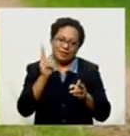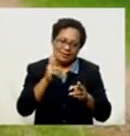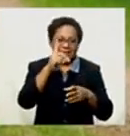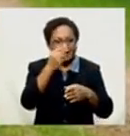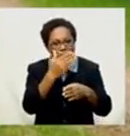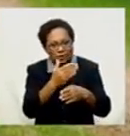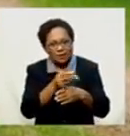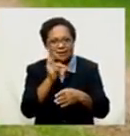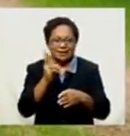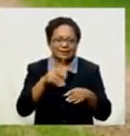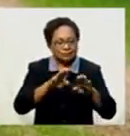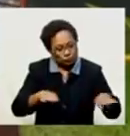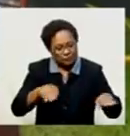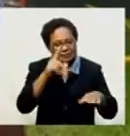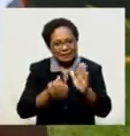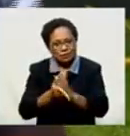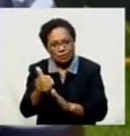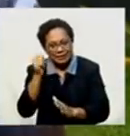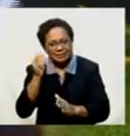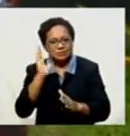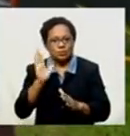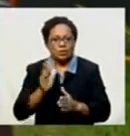send children back to school.